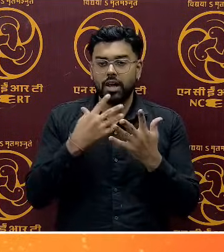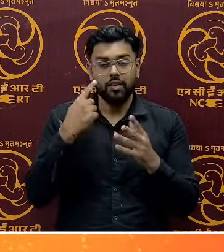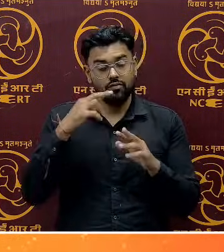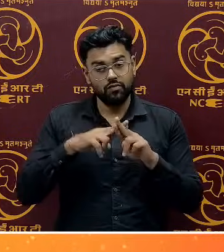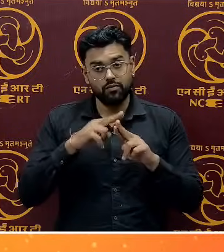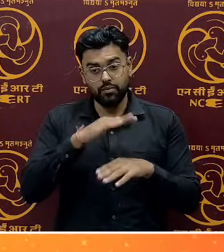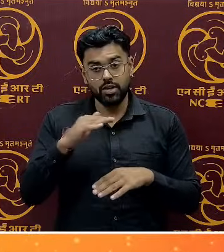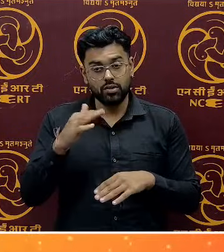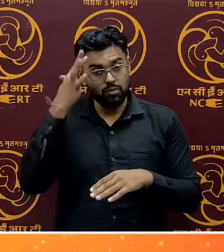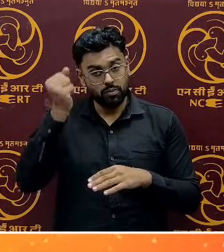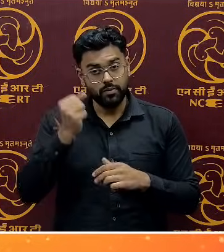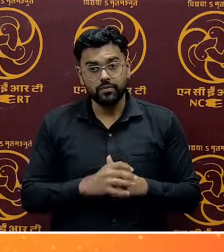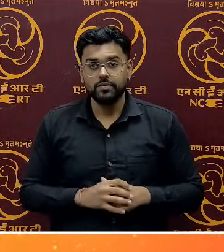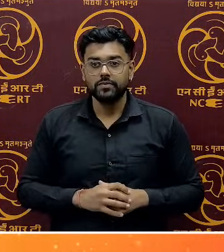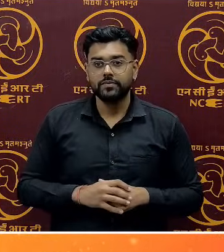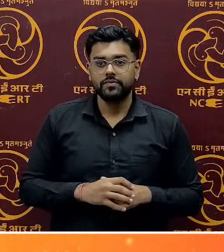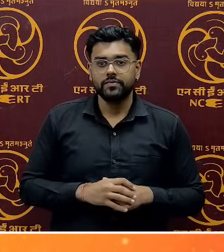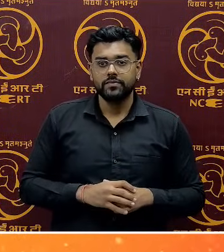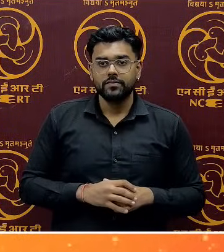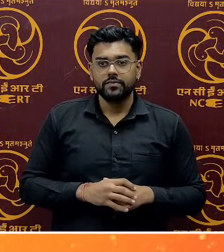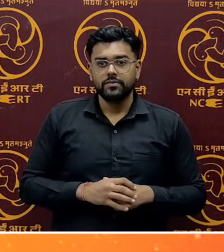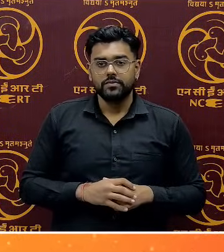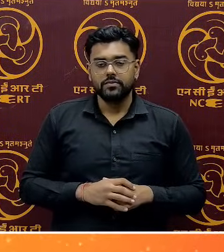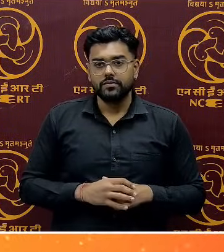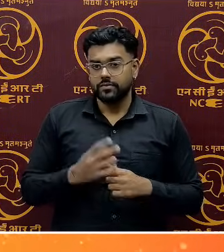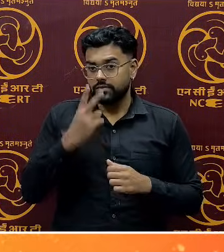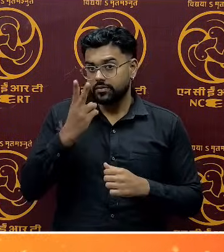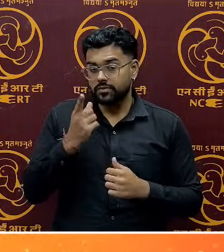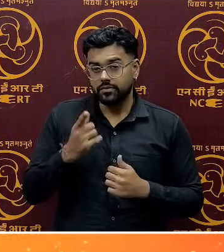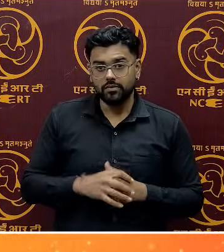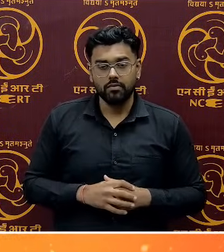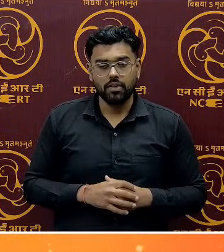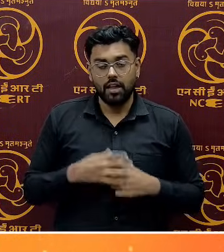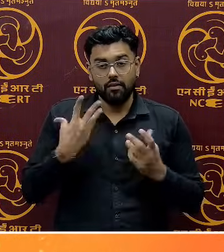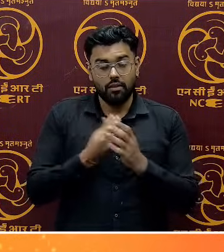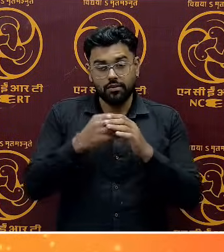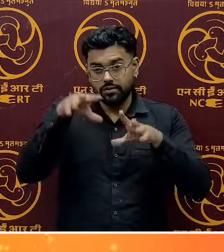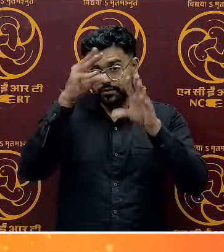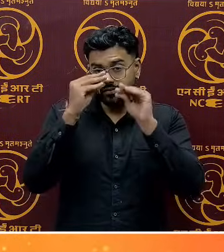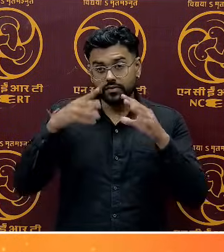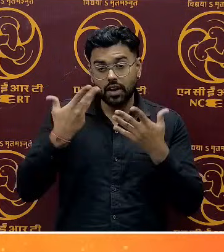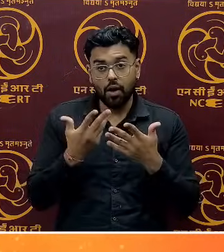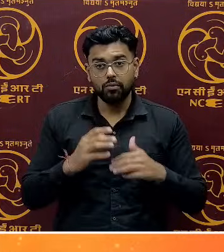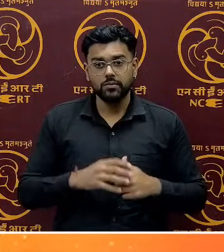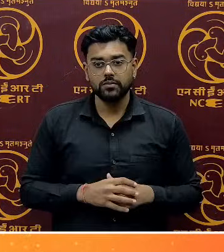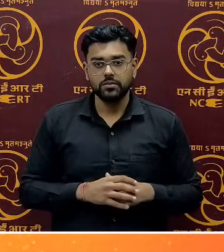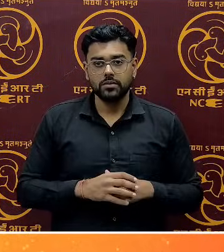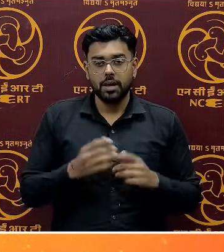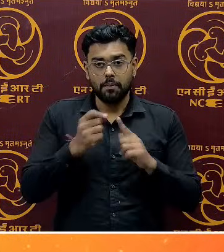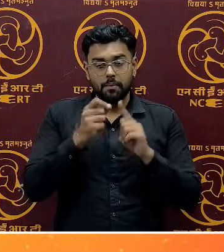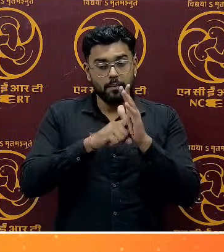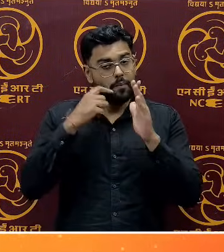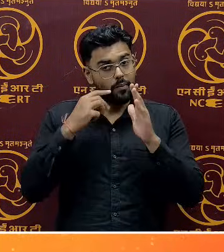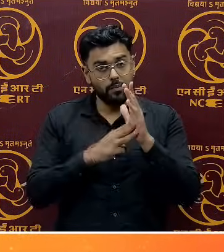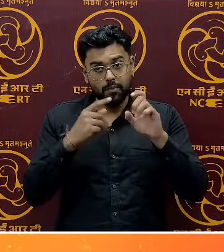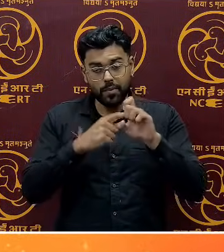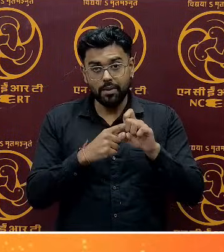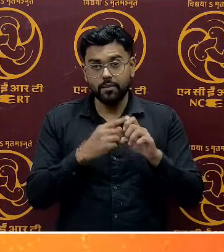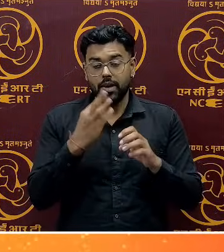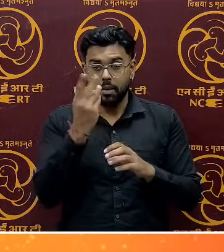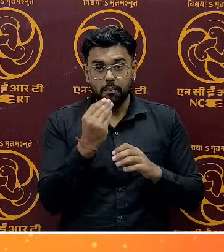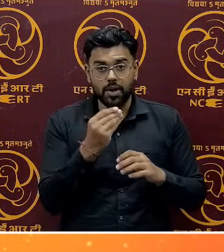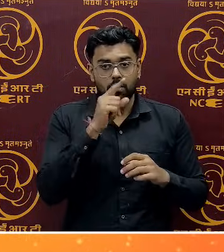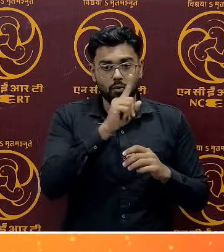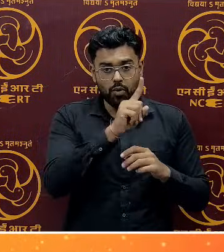remember, sieve of Eratosthenes, and we learnt how to find out all the prime numbers between 1 to